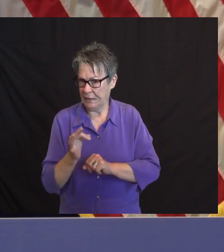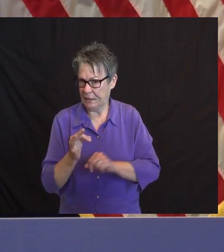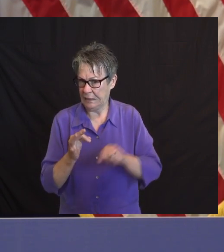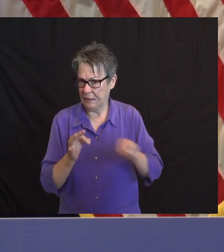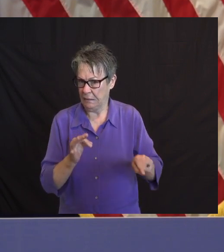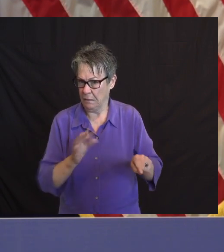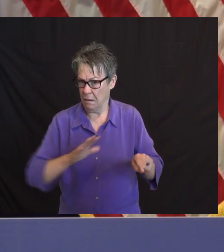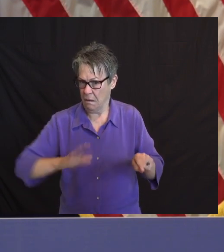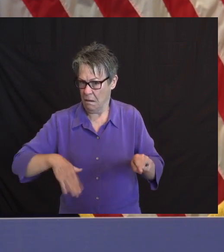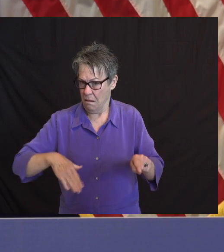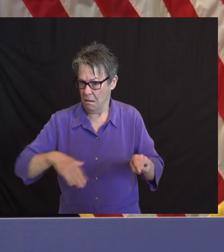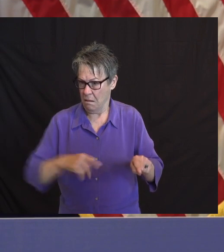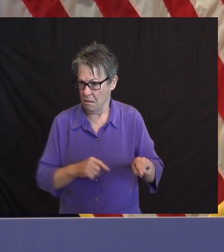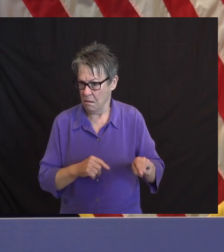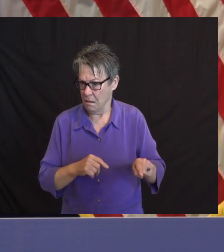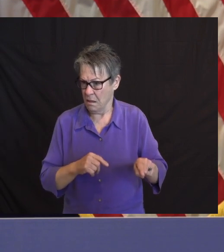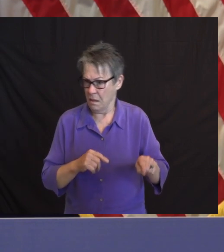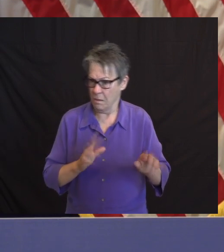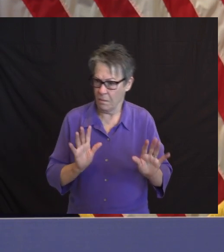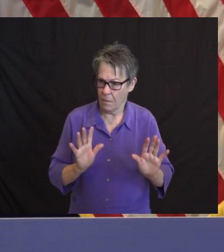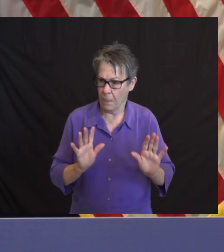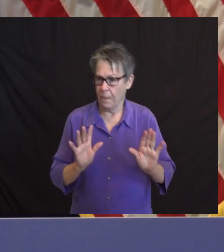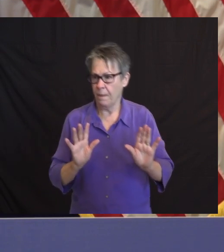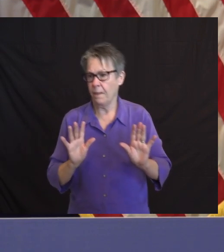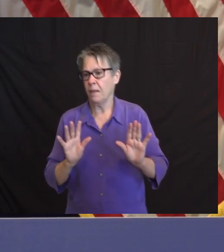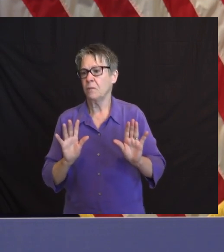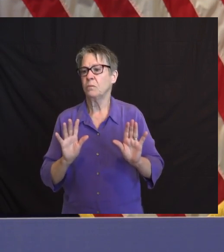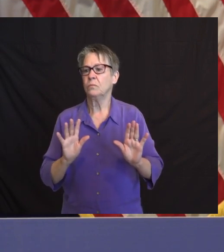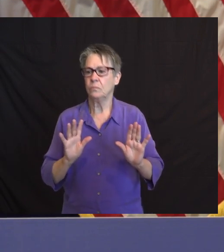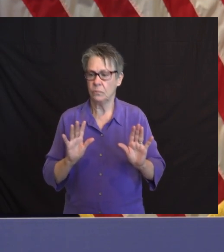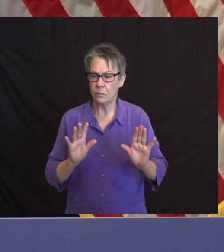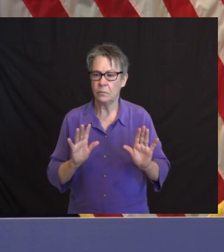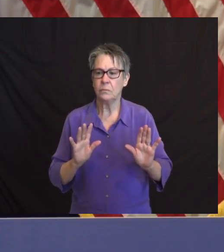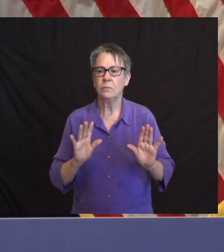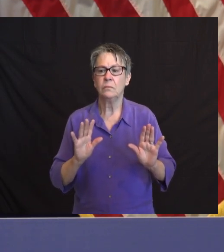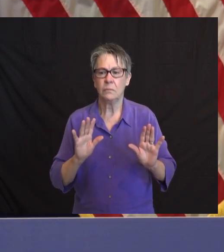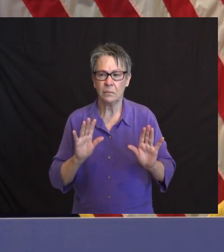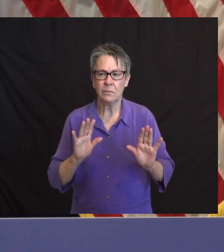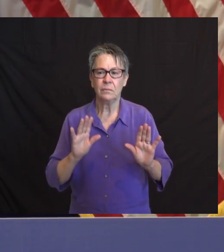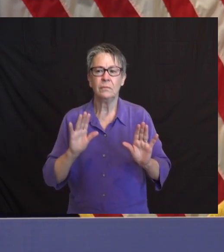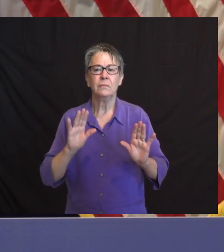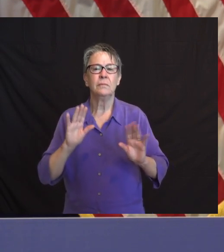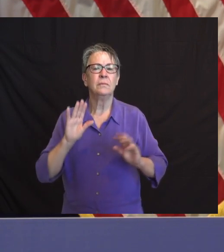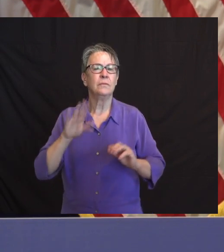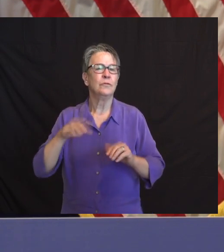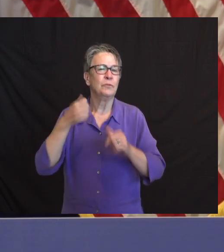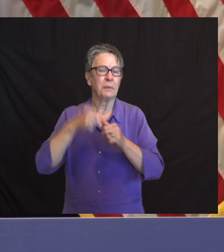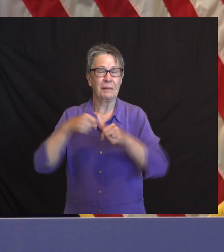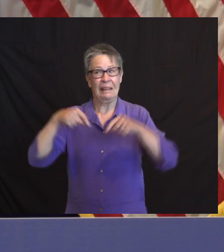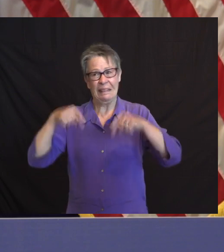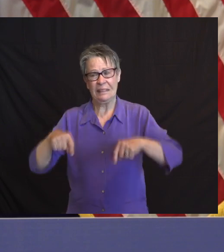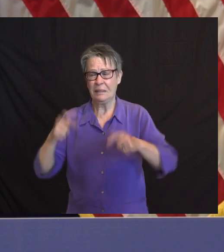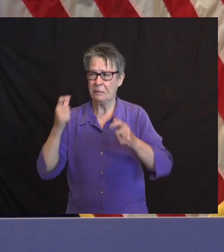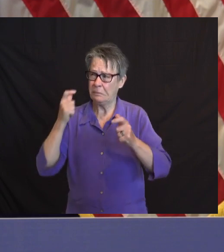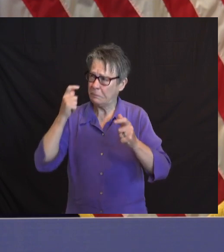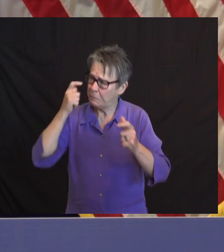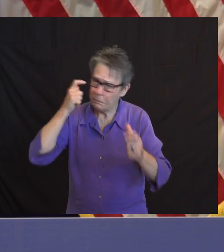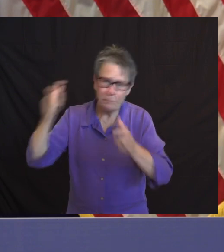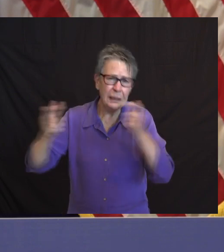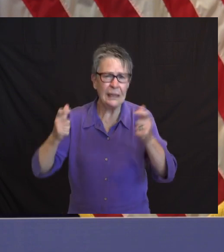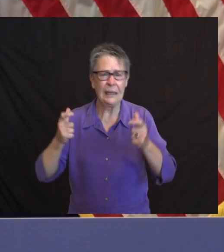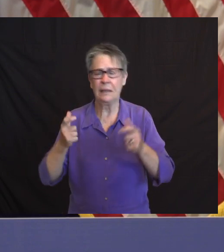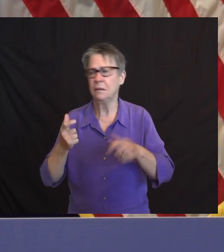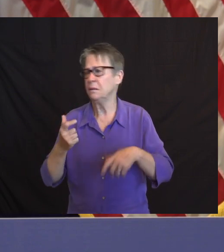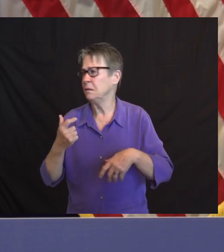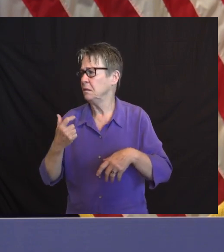And so I'll leave it at that. Thank you. And again, we'll come back to you on the Cape May, because I'm frankly concerned. Sir, do you have